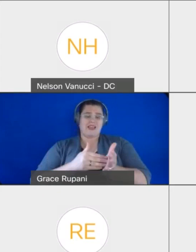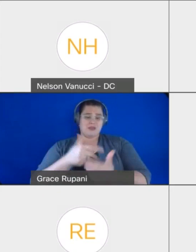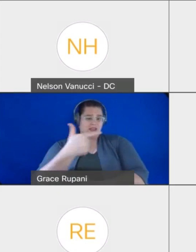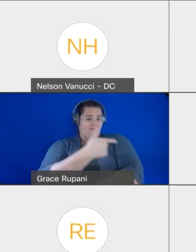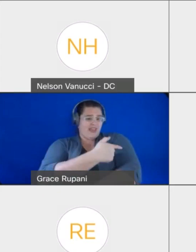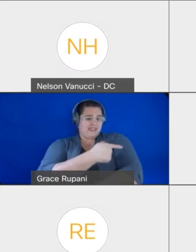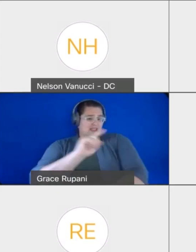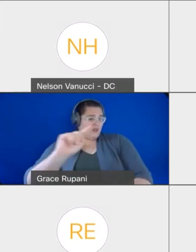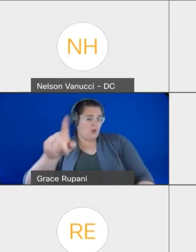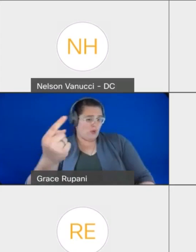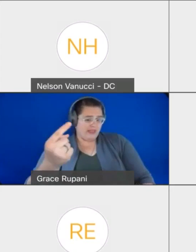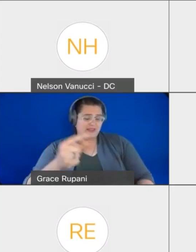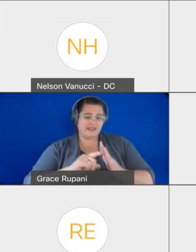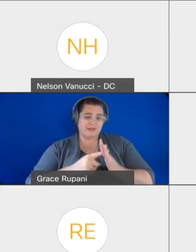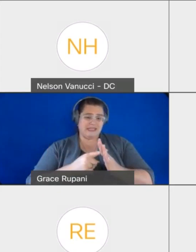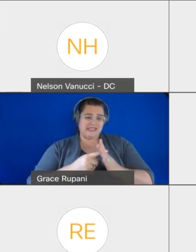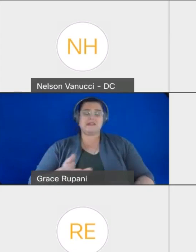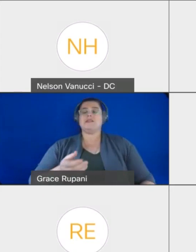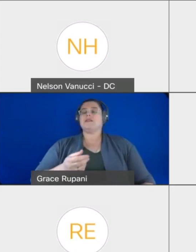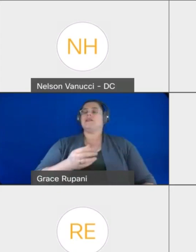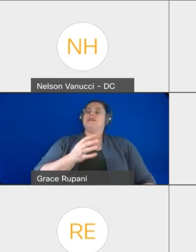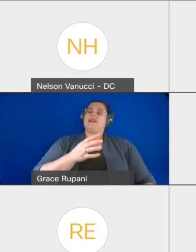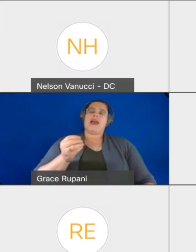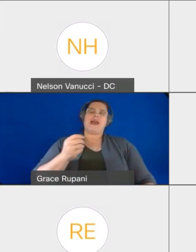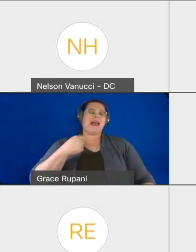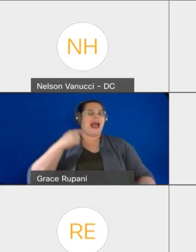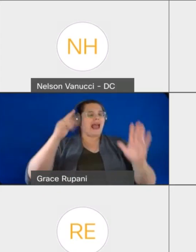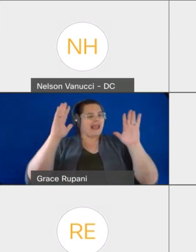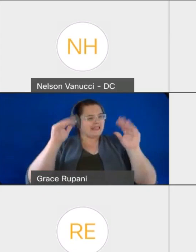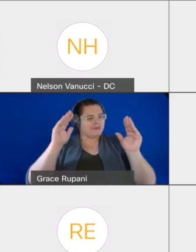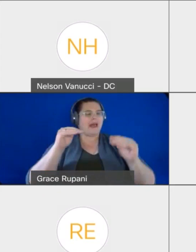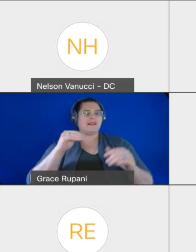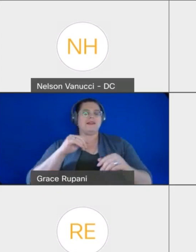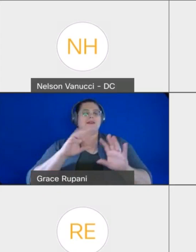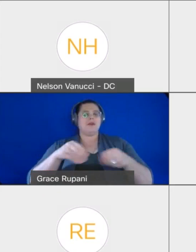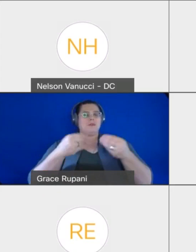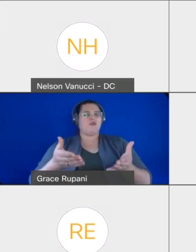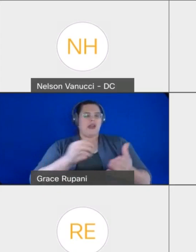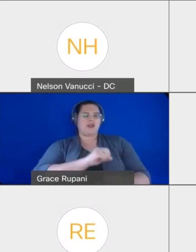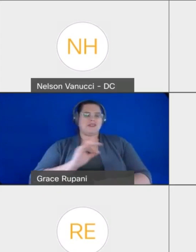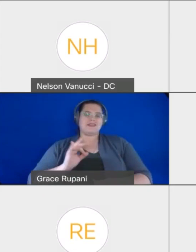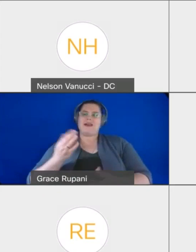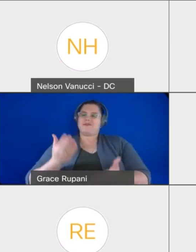I expect that the provider staff would be in group 1B.